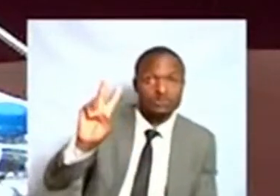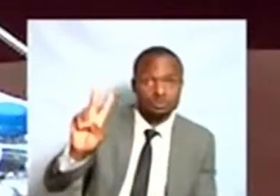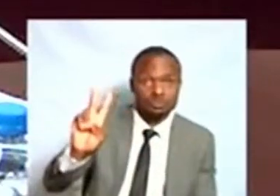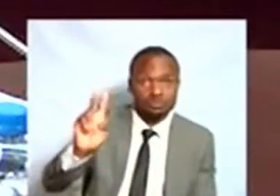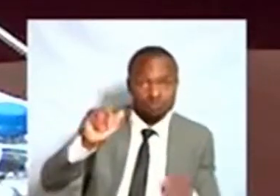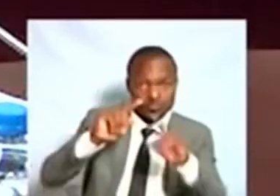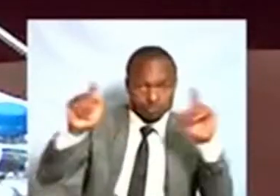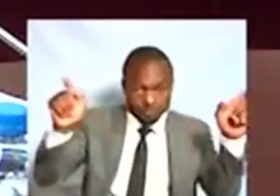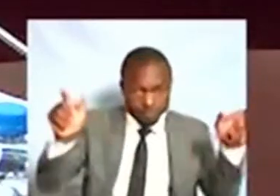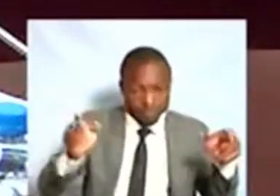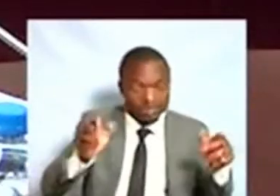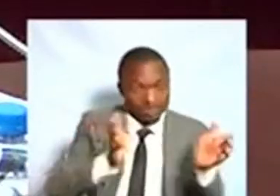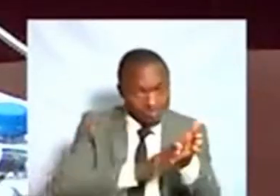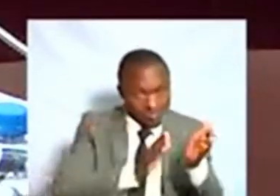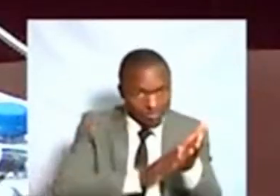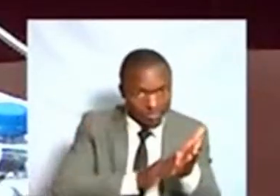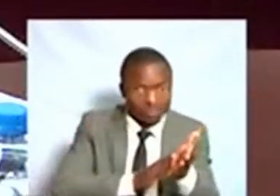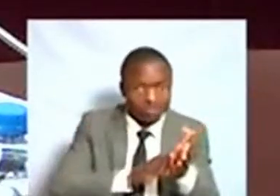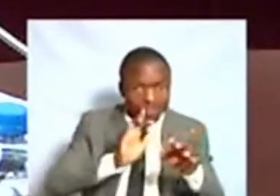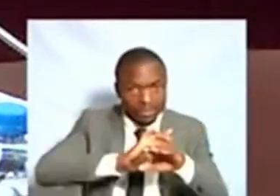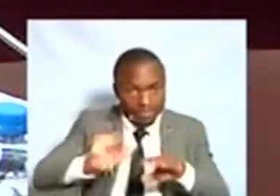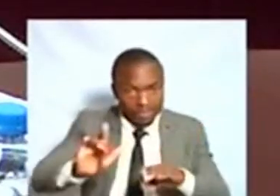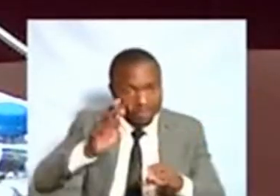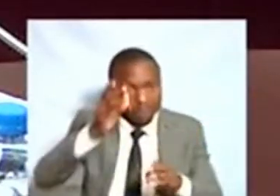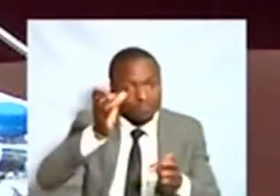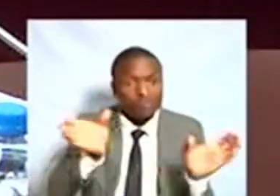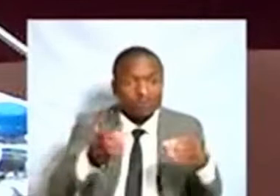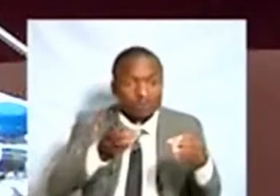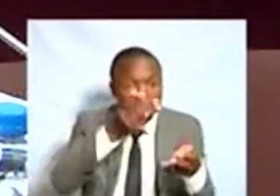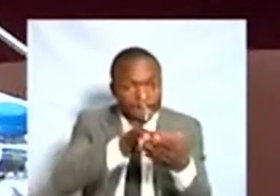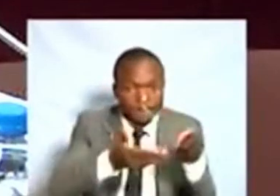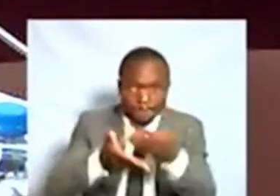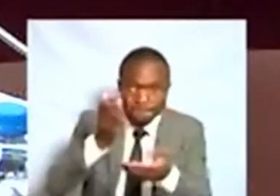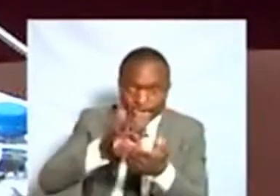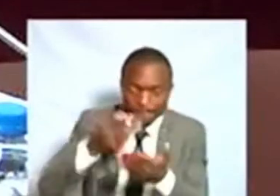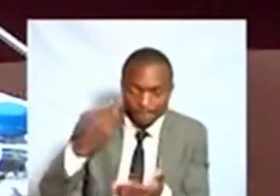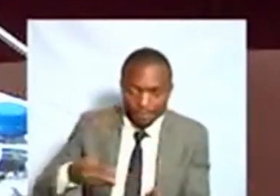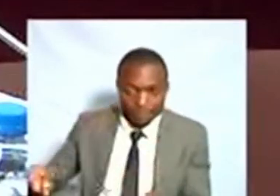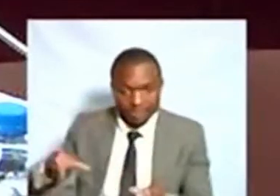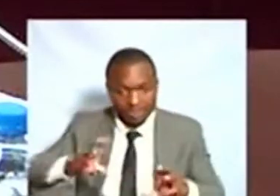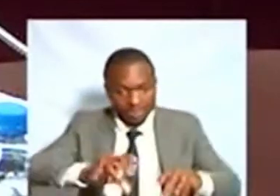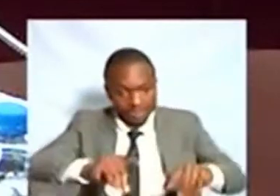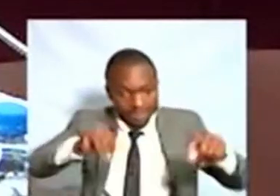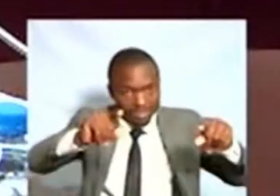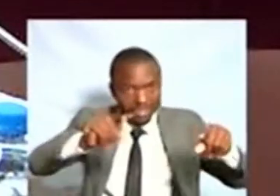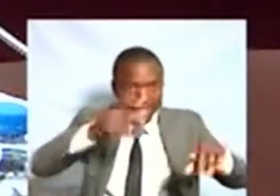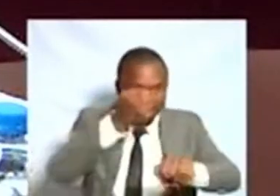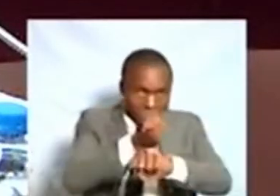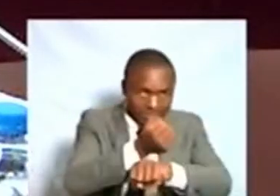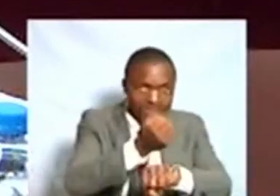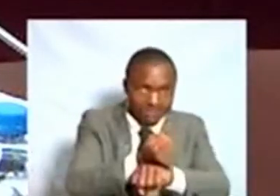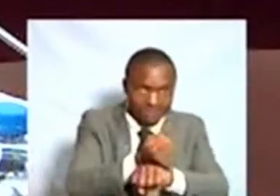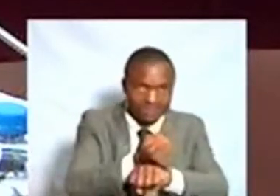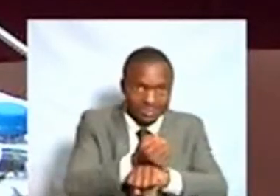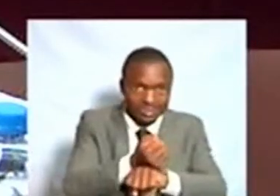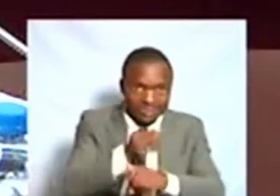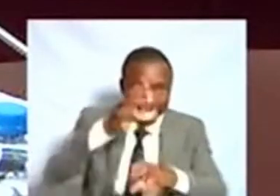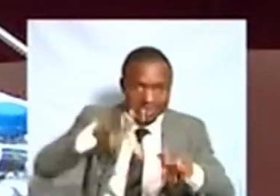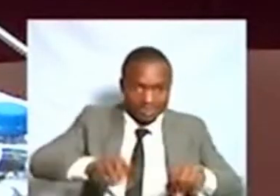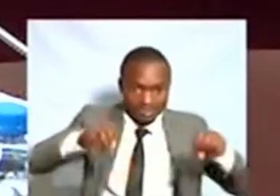block due to lack of community contribution of materials such as sand, stones, and molding of